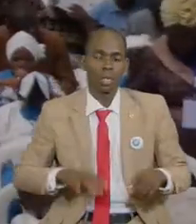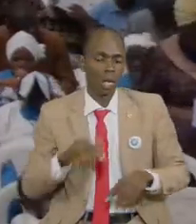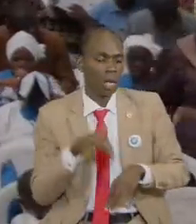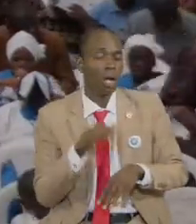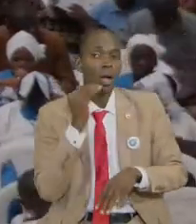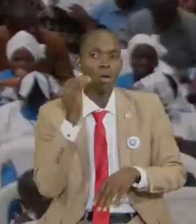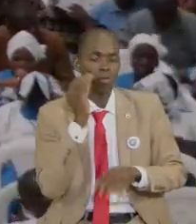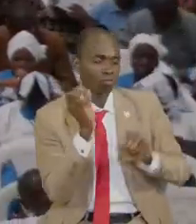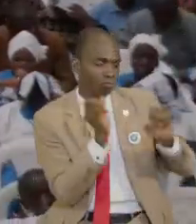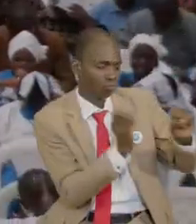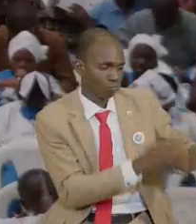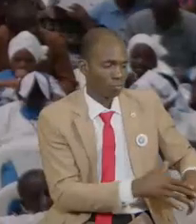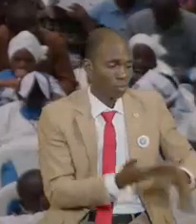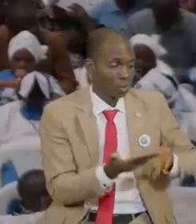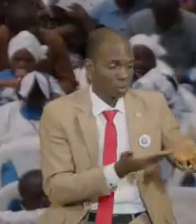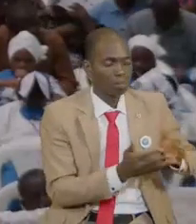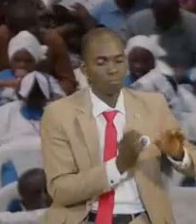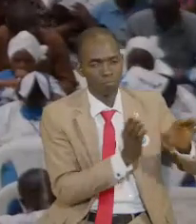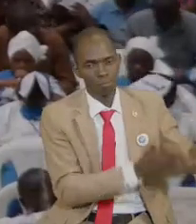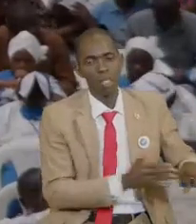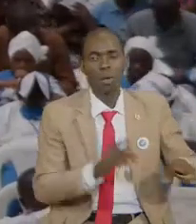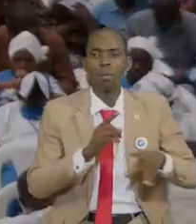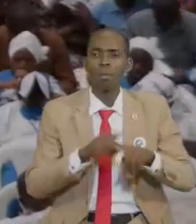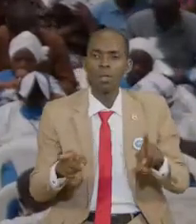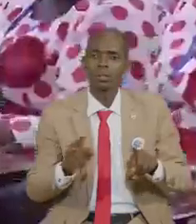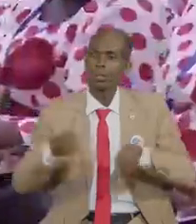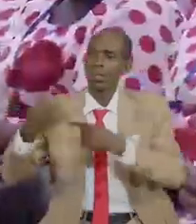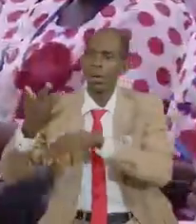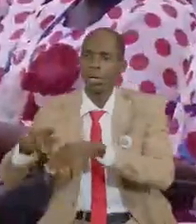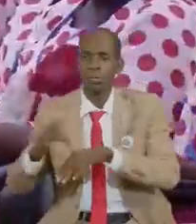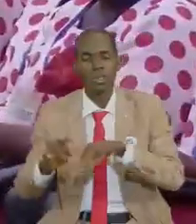to Christ everywhere you go.